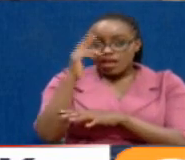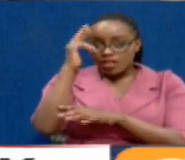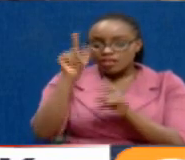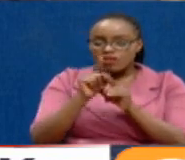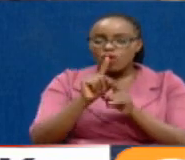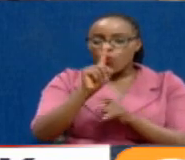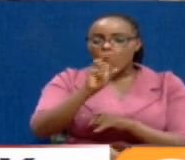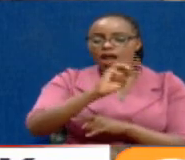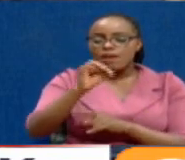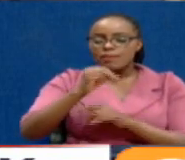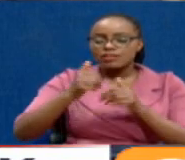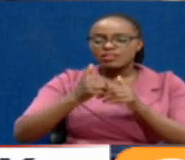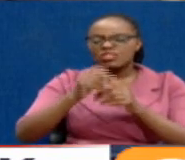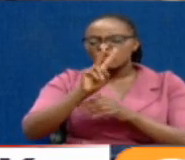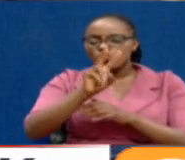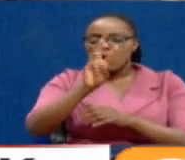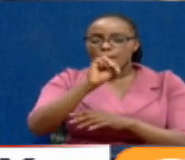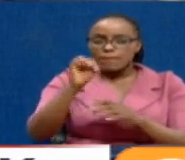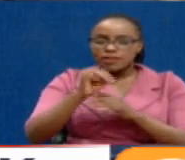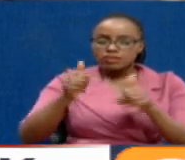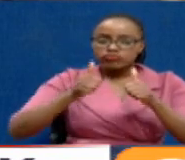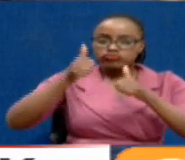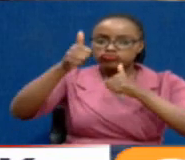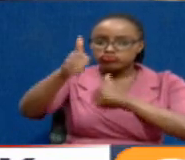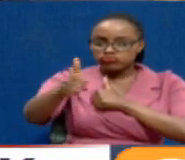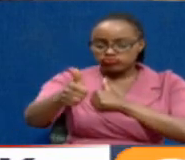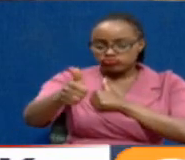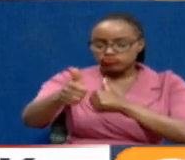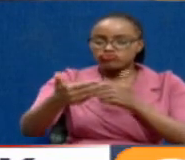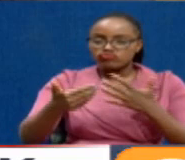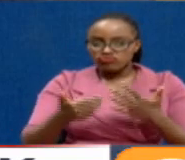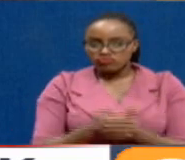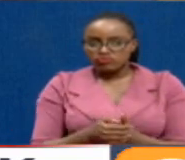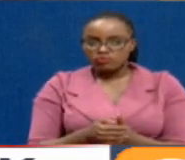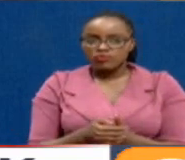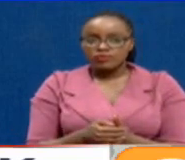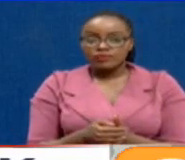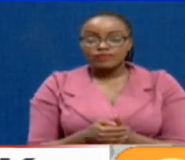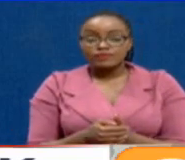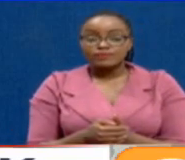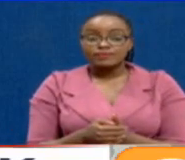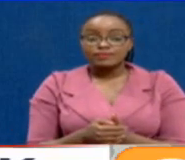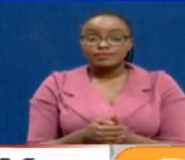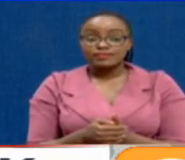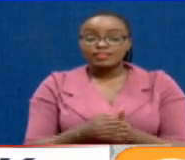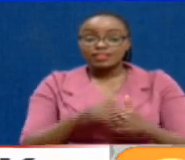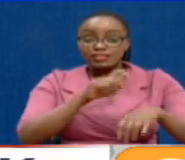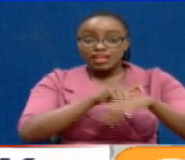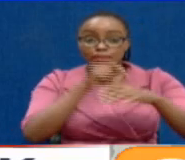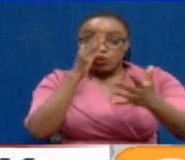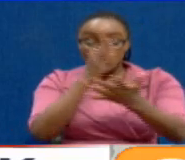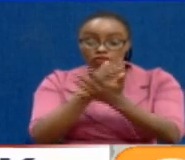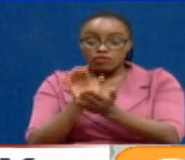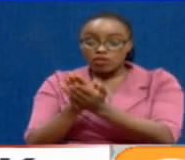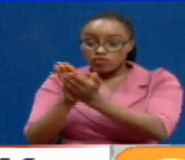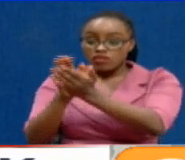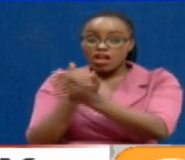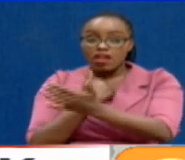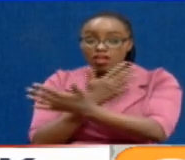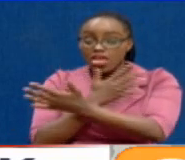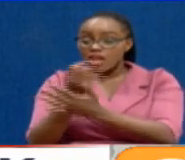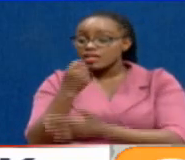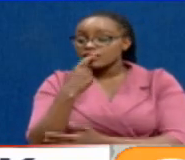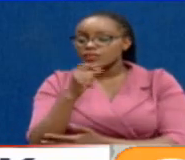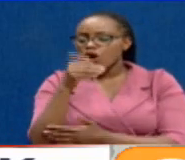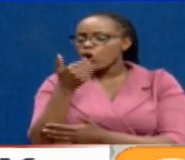least 1 to 2 meters apart from people who are showing symptoms. Okay. Yes. And when confirmed and isolated, is there any